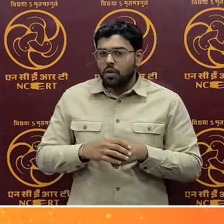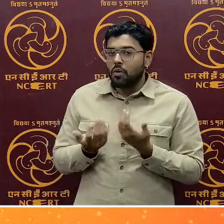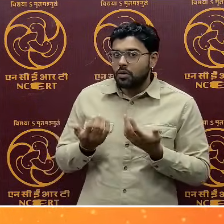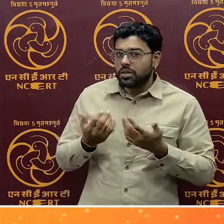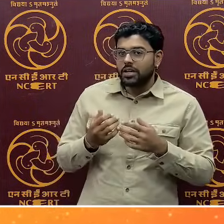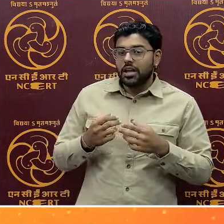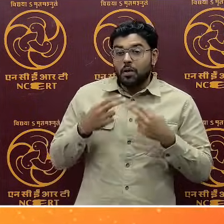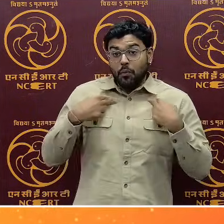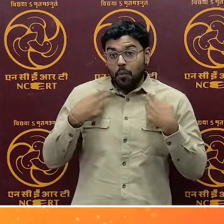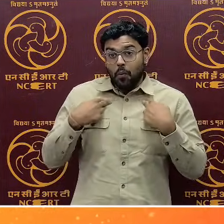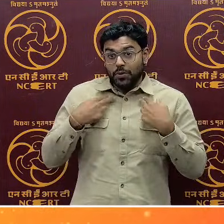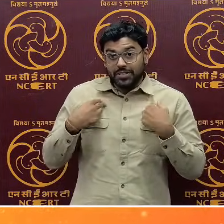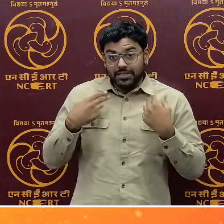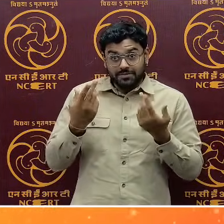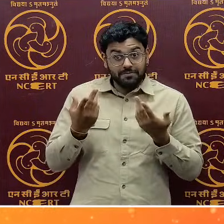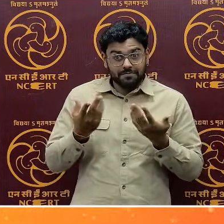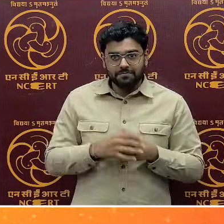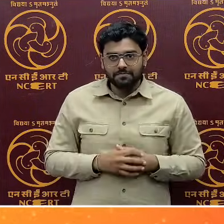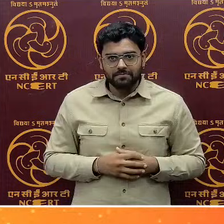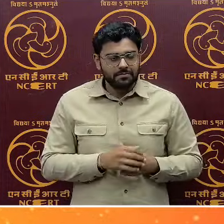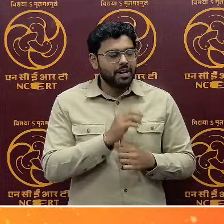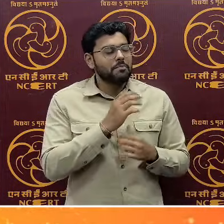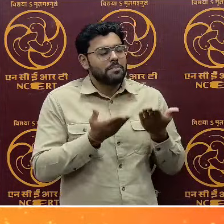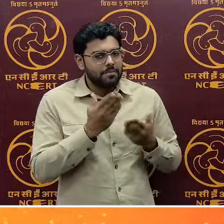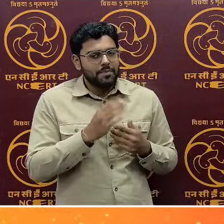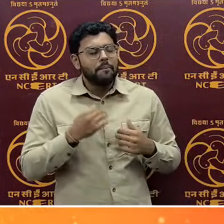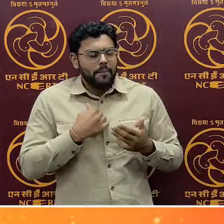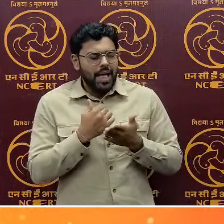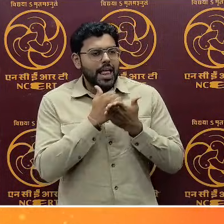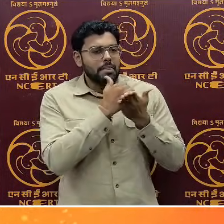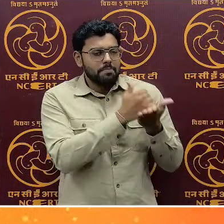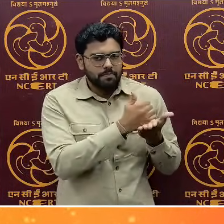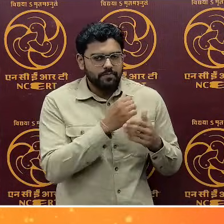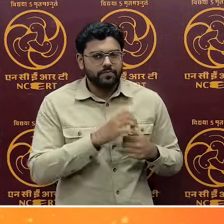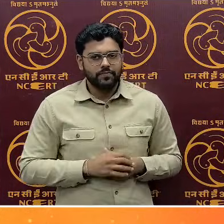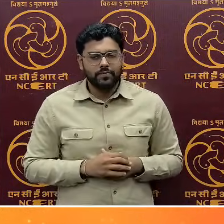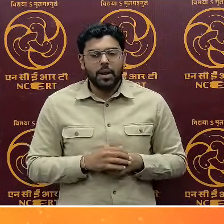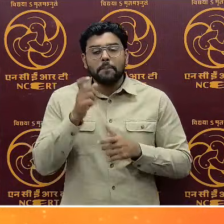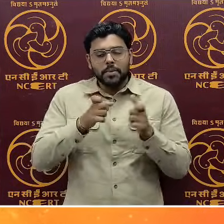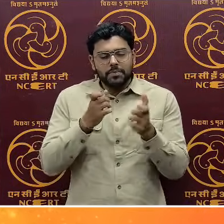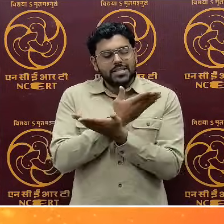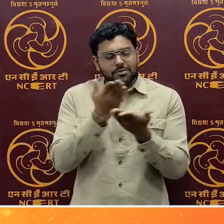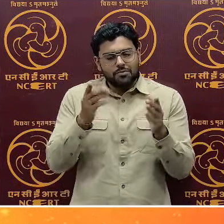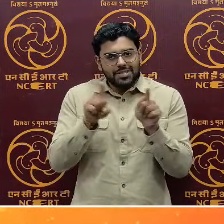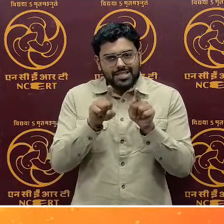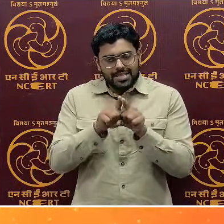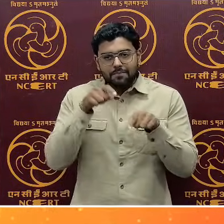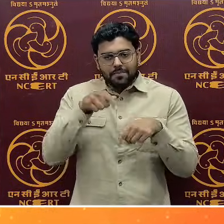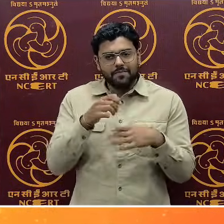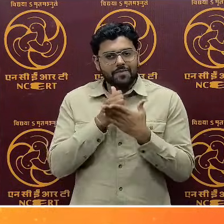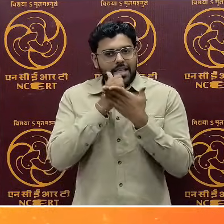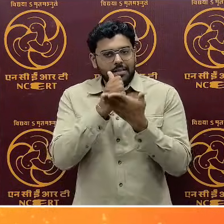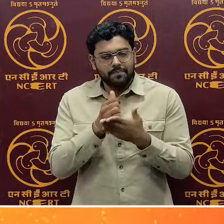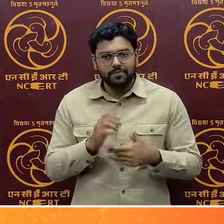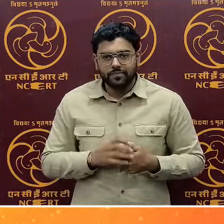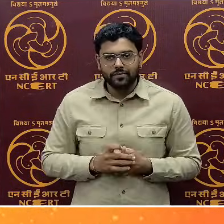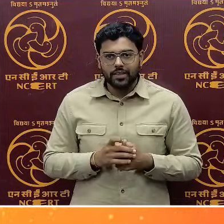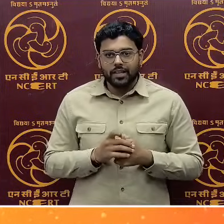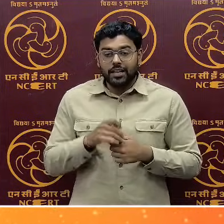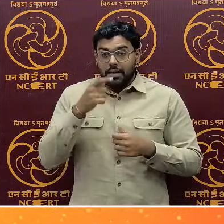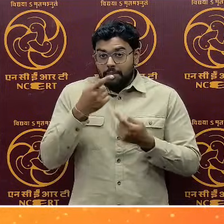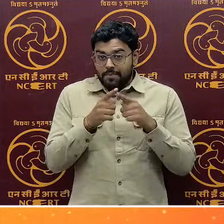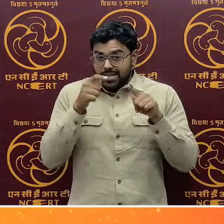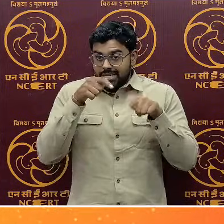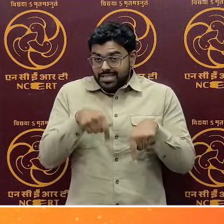case. Maybe. So let me help you with that, Sure. and let me help all the students with it. But for that